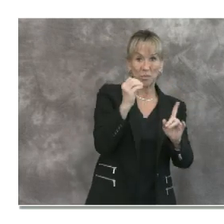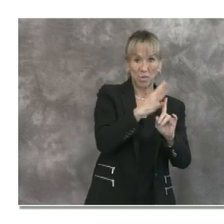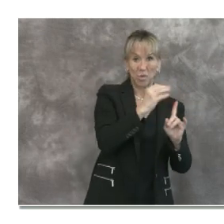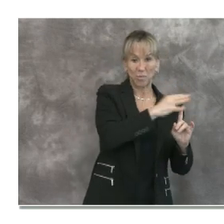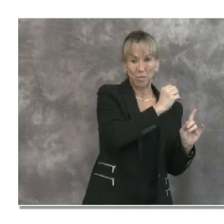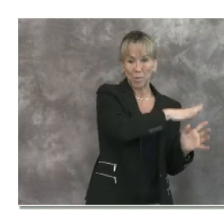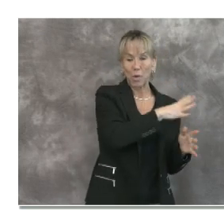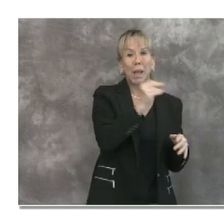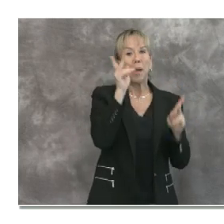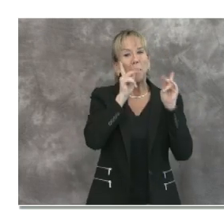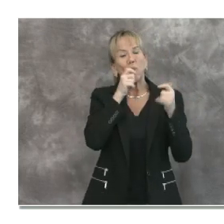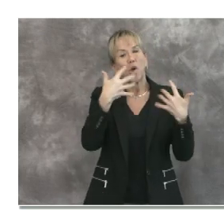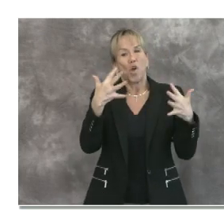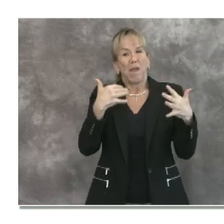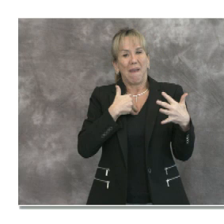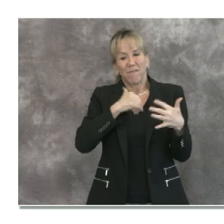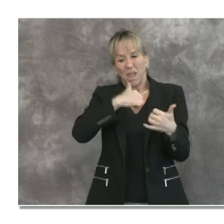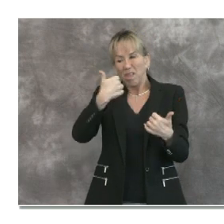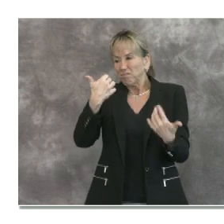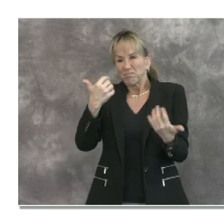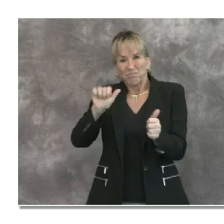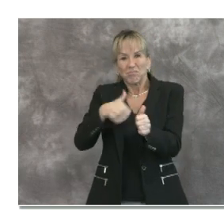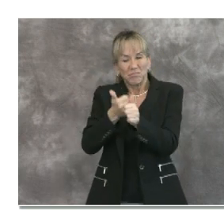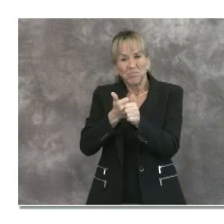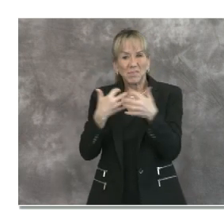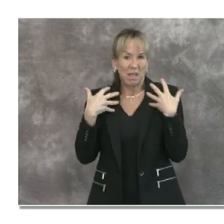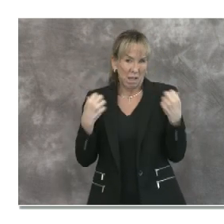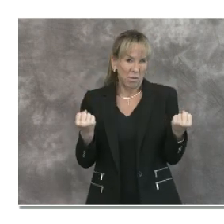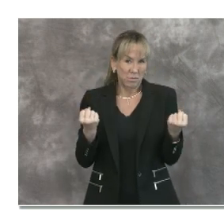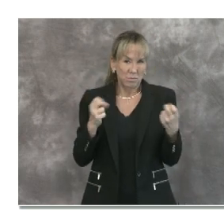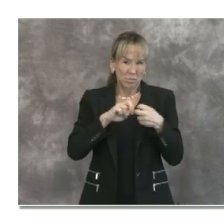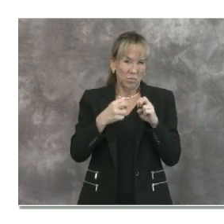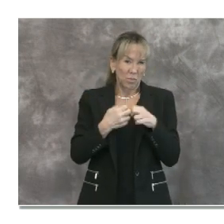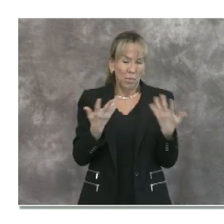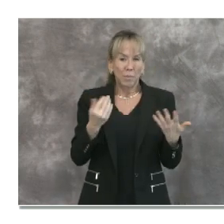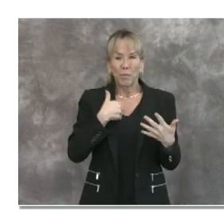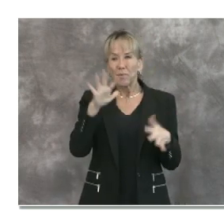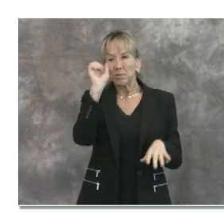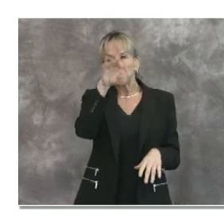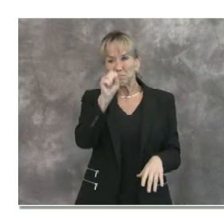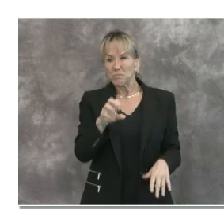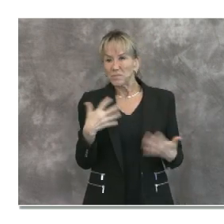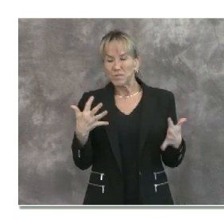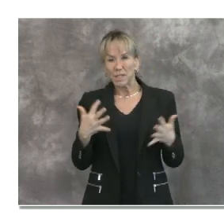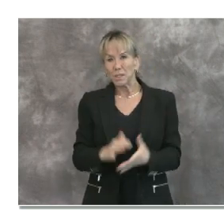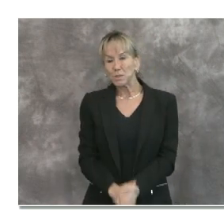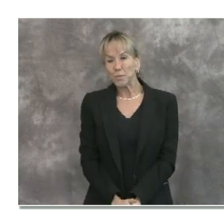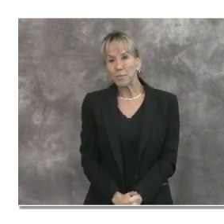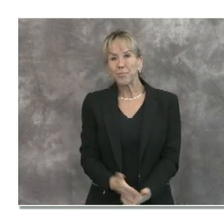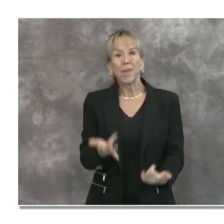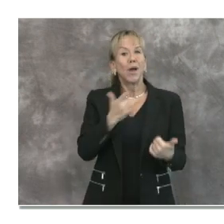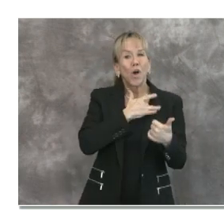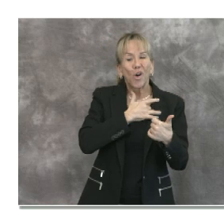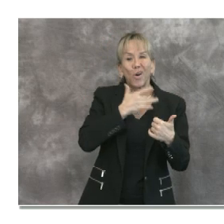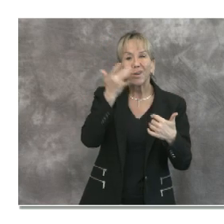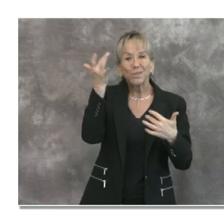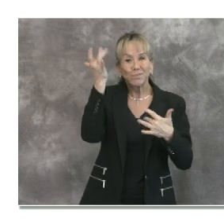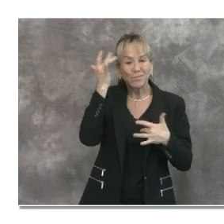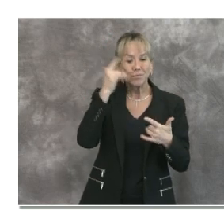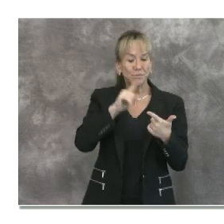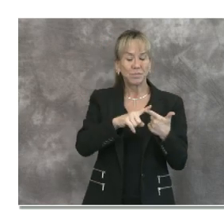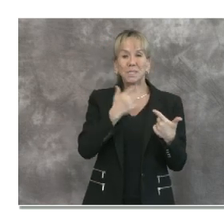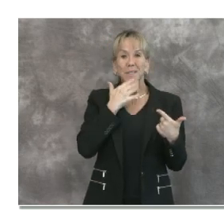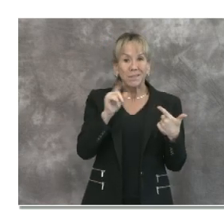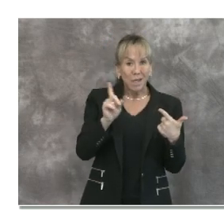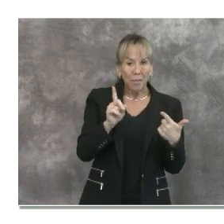COVID-19, and people with underlying medical conditions. And I think we've provided those to you already: heart disease, diabetes,